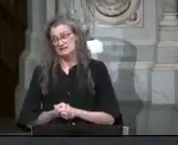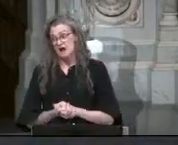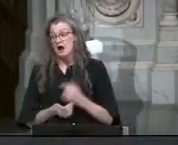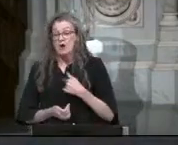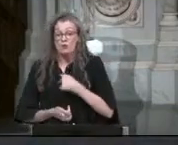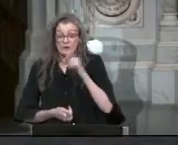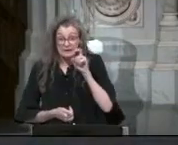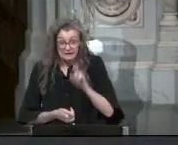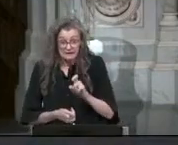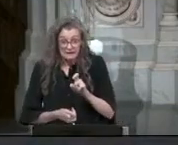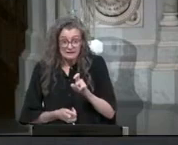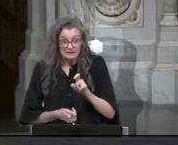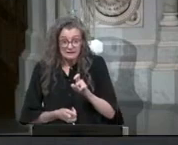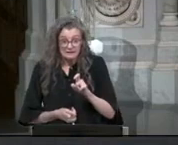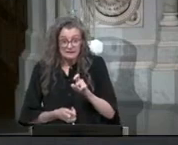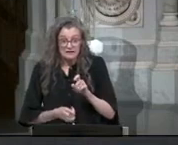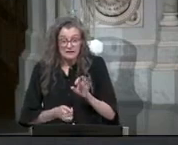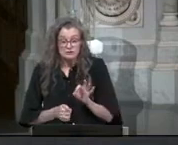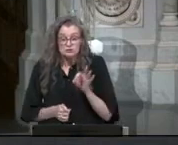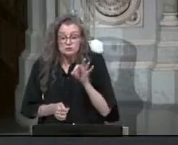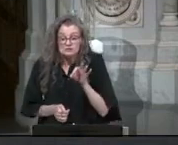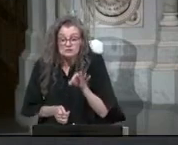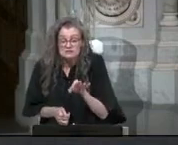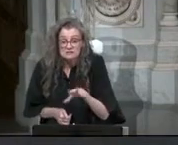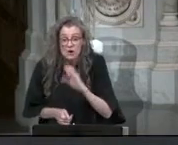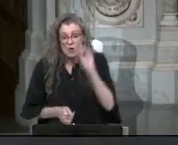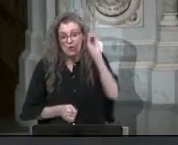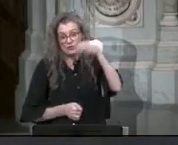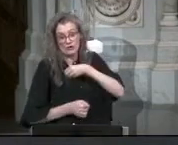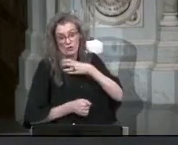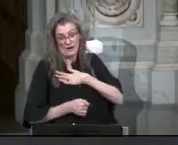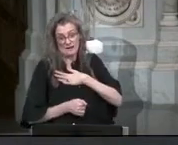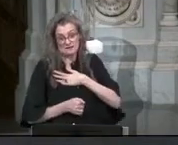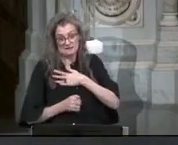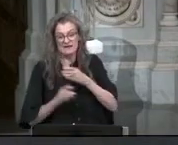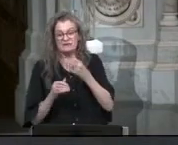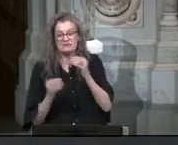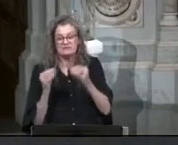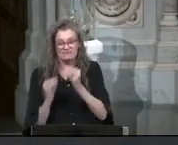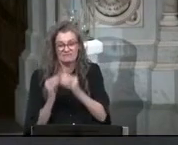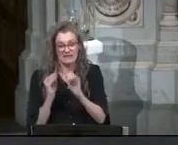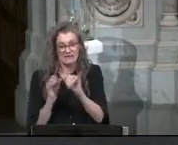We need to be sowers of grace to deal with it.